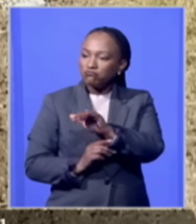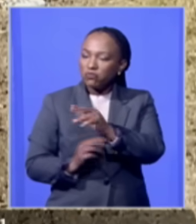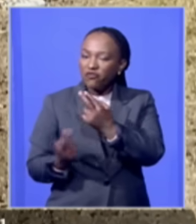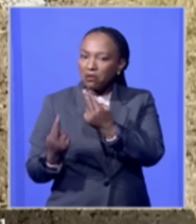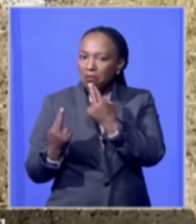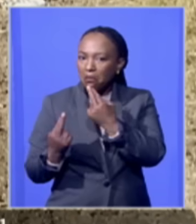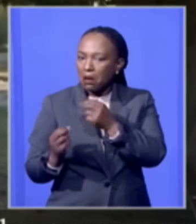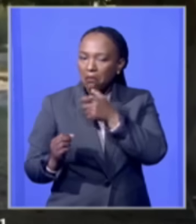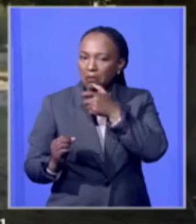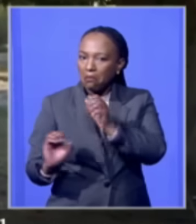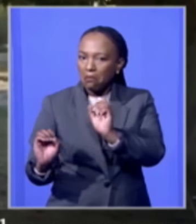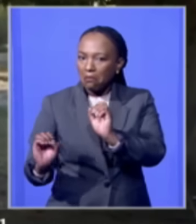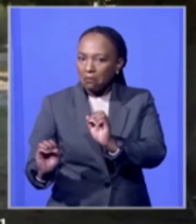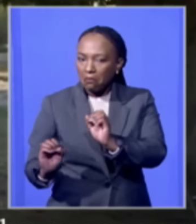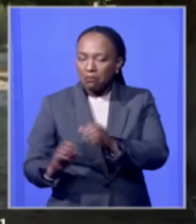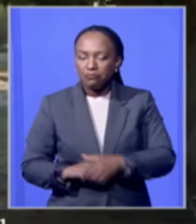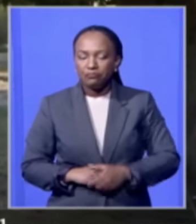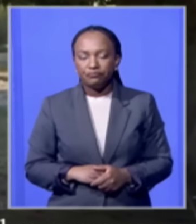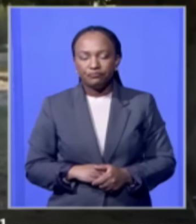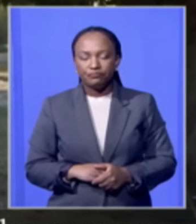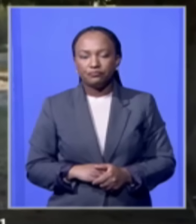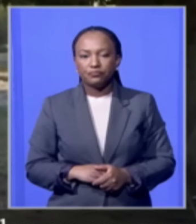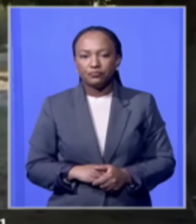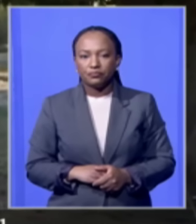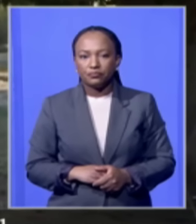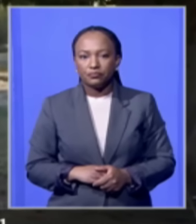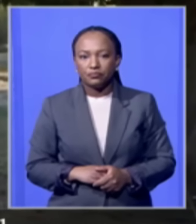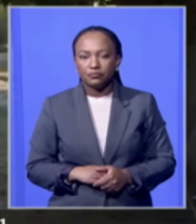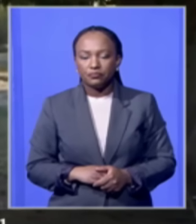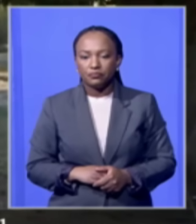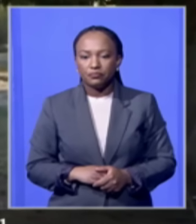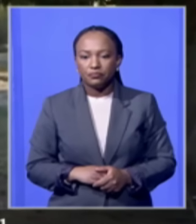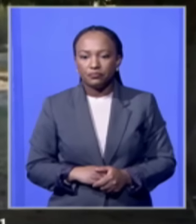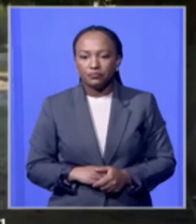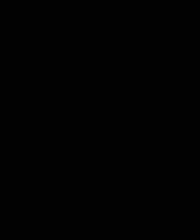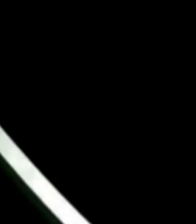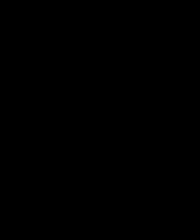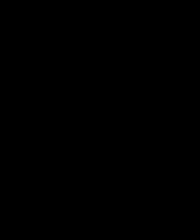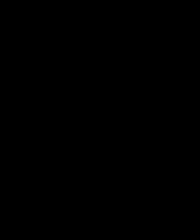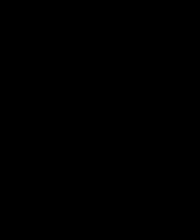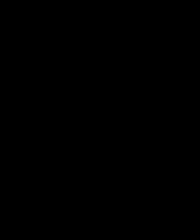morerong ono. Tsholofelo Mogami, SABC News, Sannieshof.